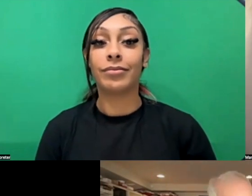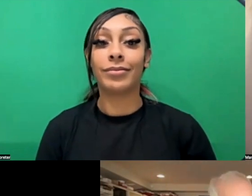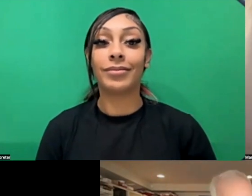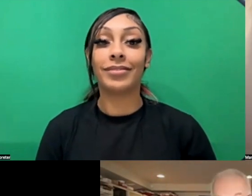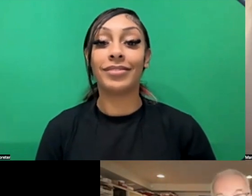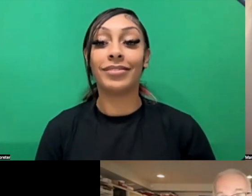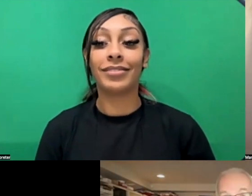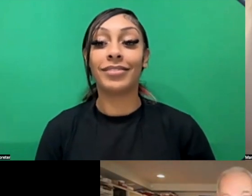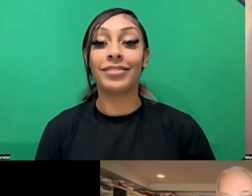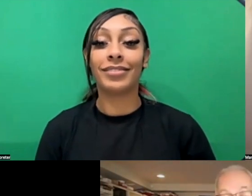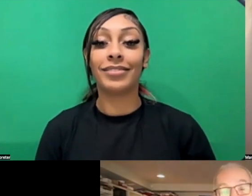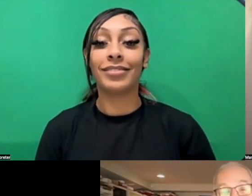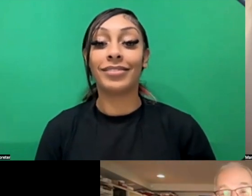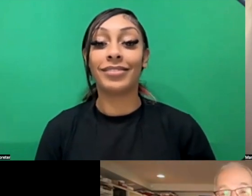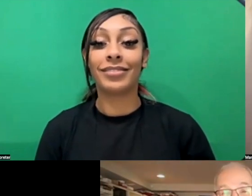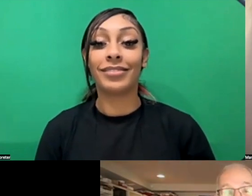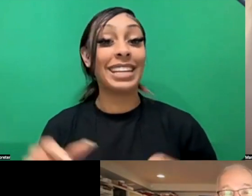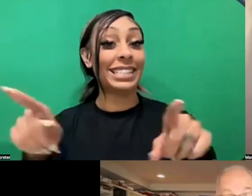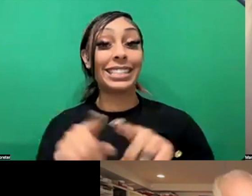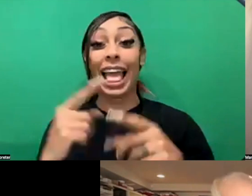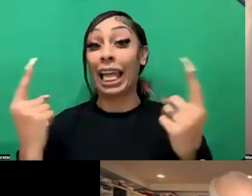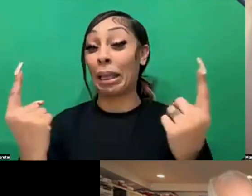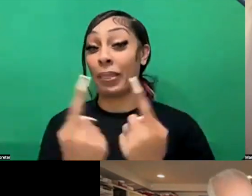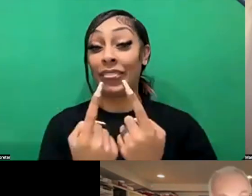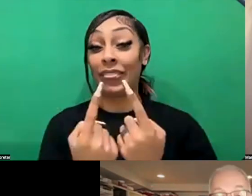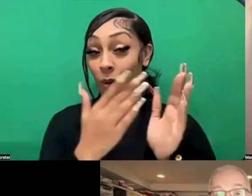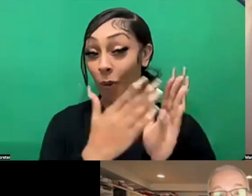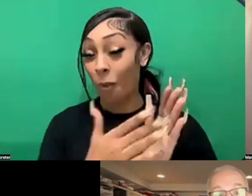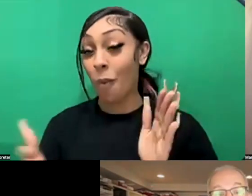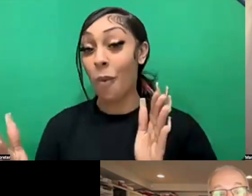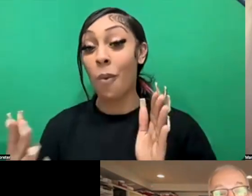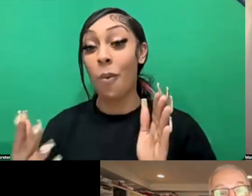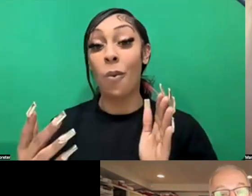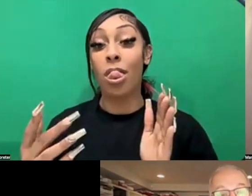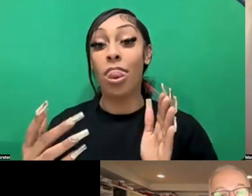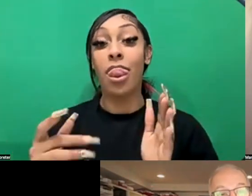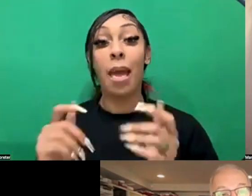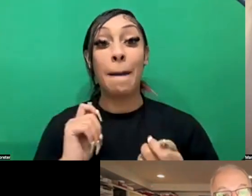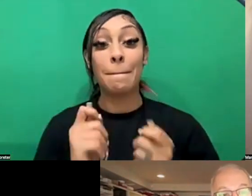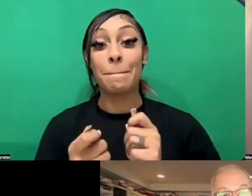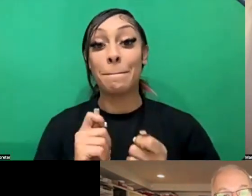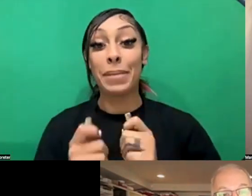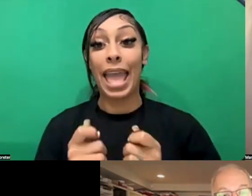Now, that same thing exists for all 200 drums independently. So here I've got a bass drum